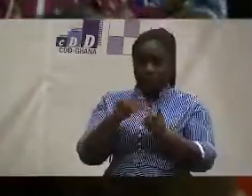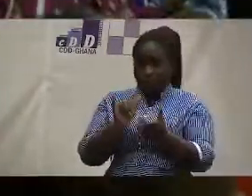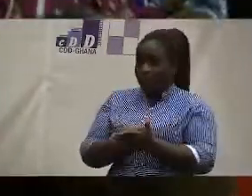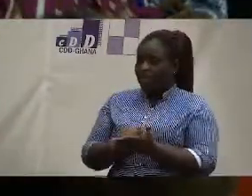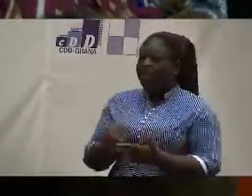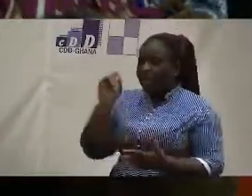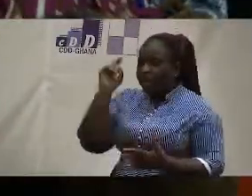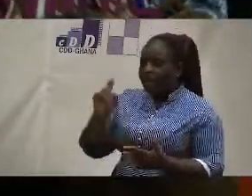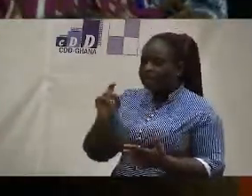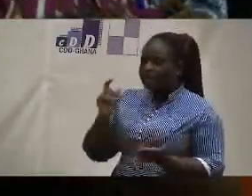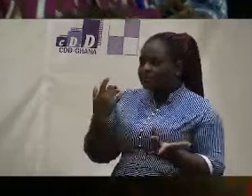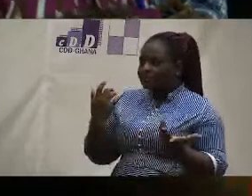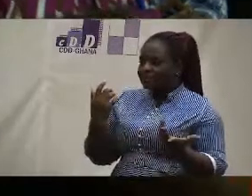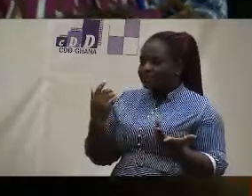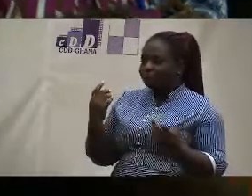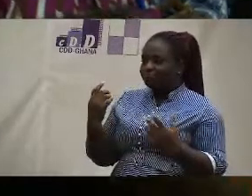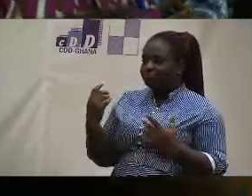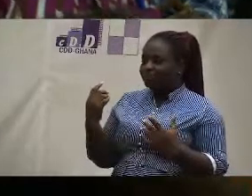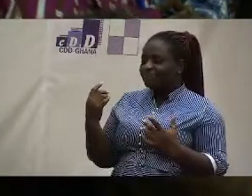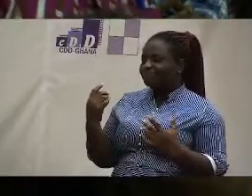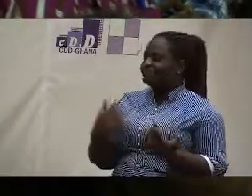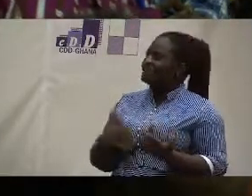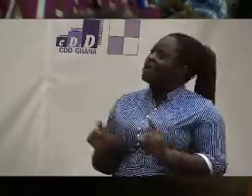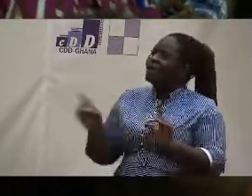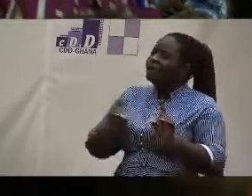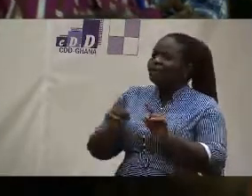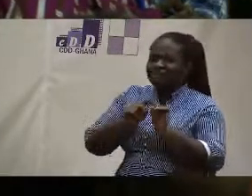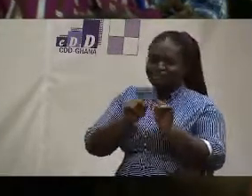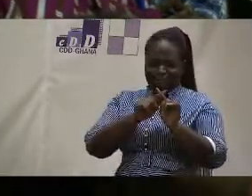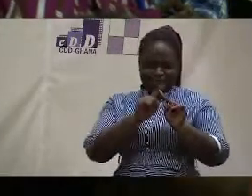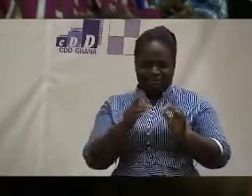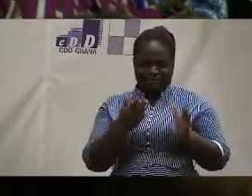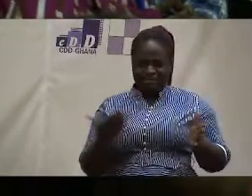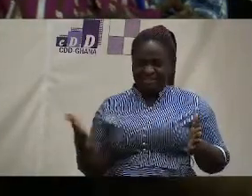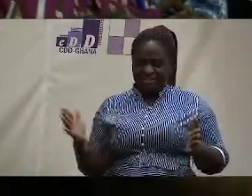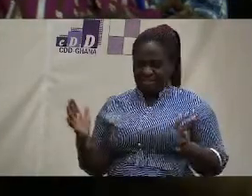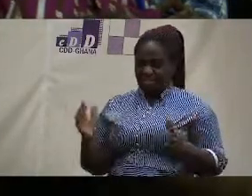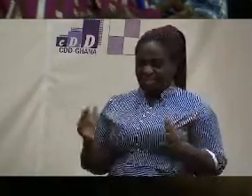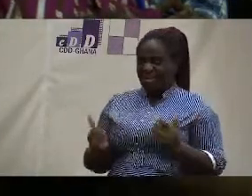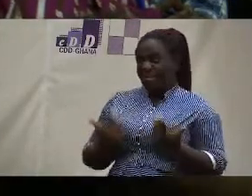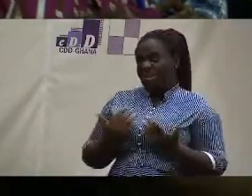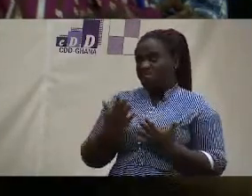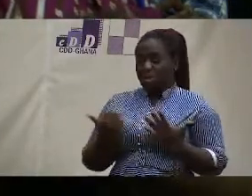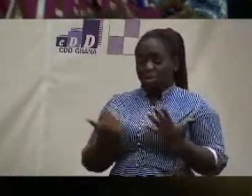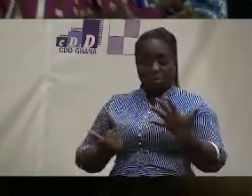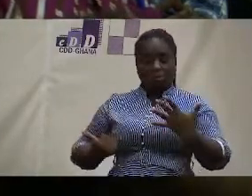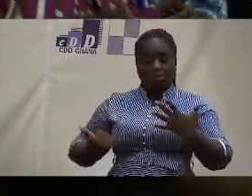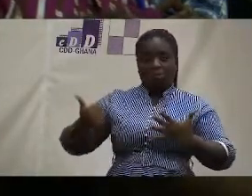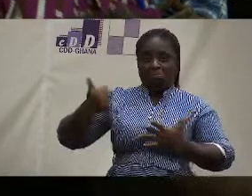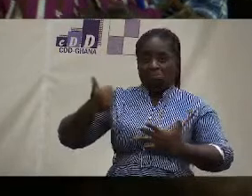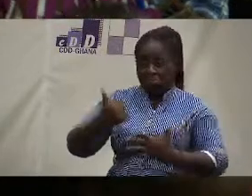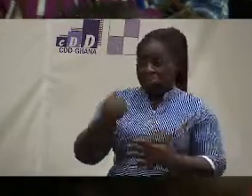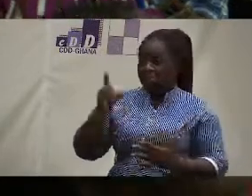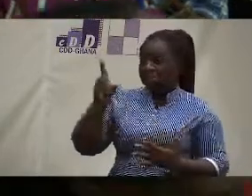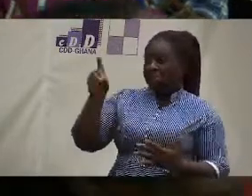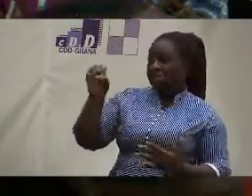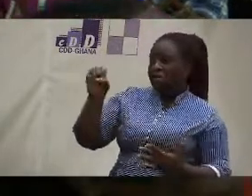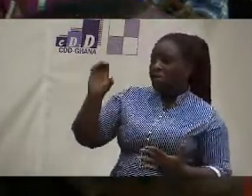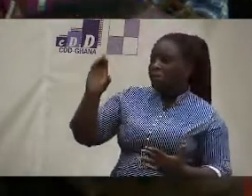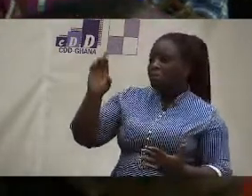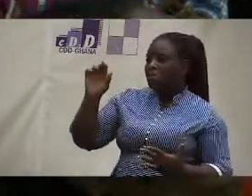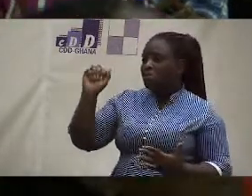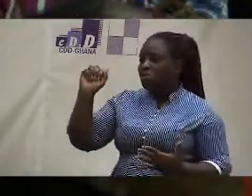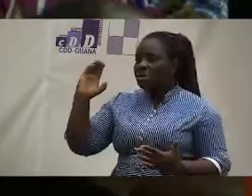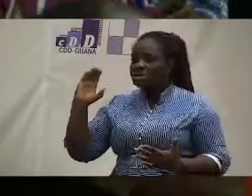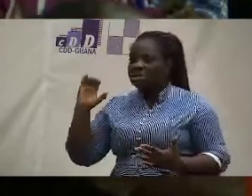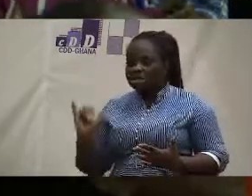that we should actually look at. And they are doing different things beyond most of us promoting democracy. They are also